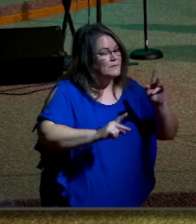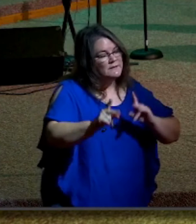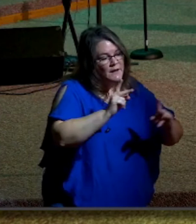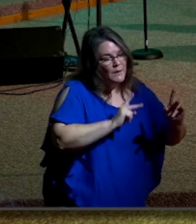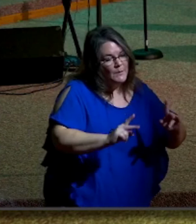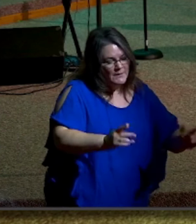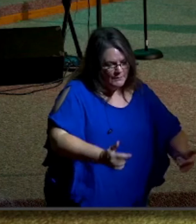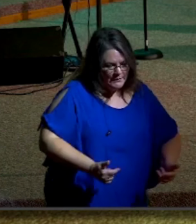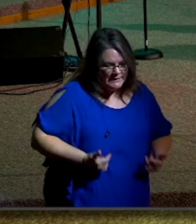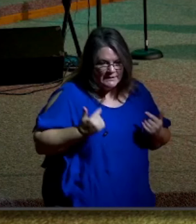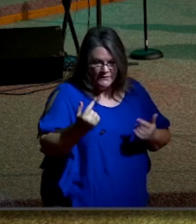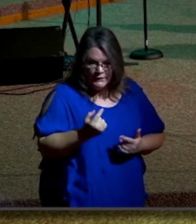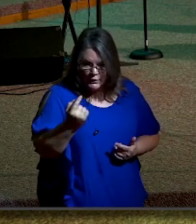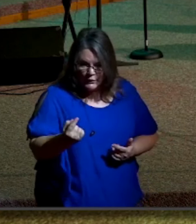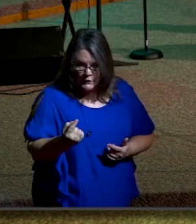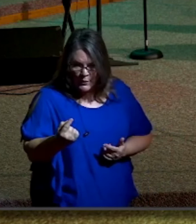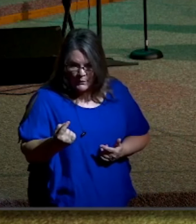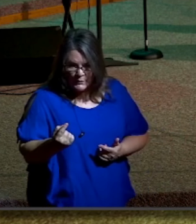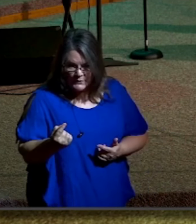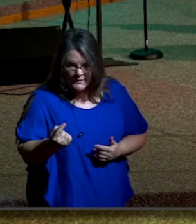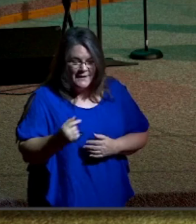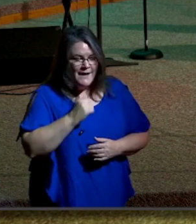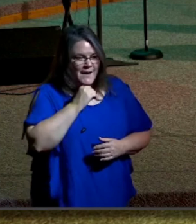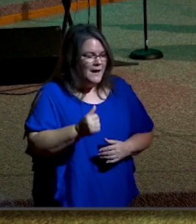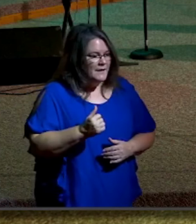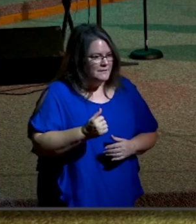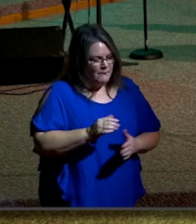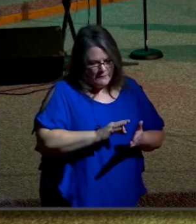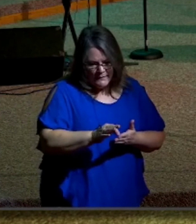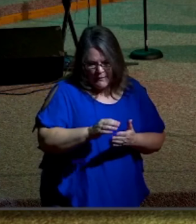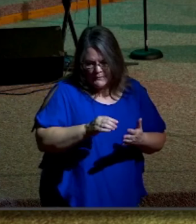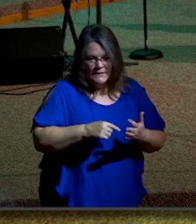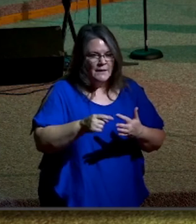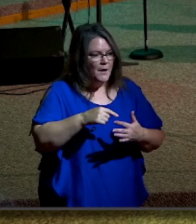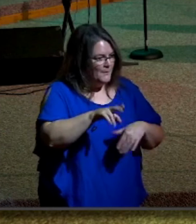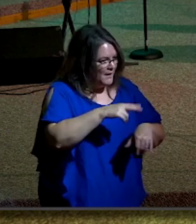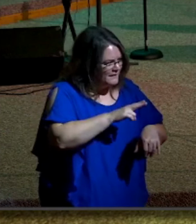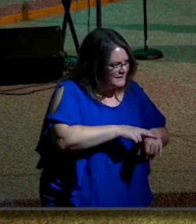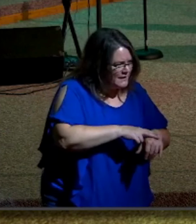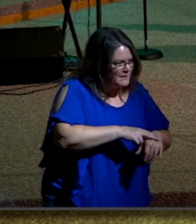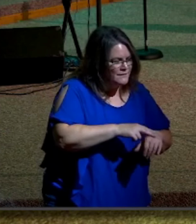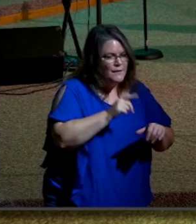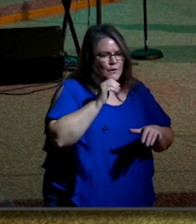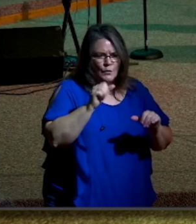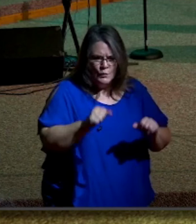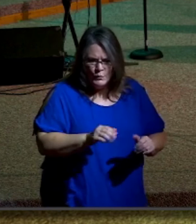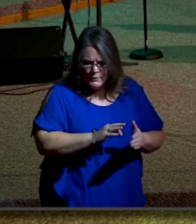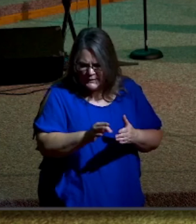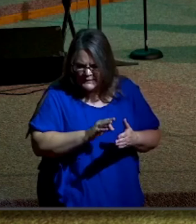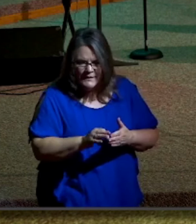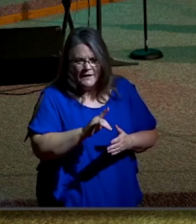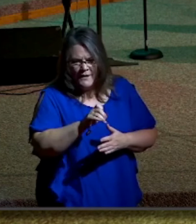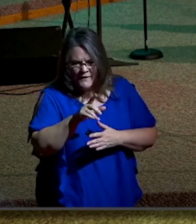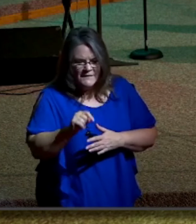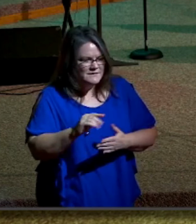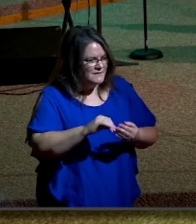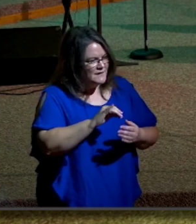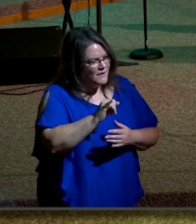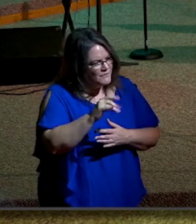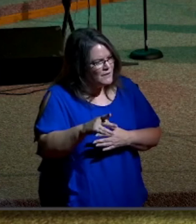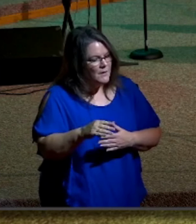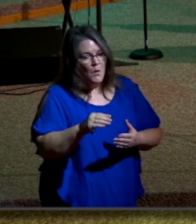alone and not counting itself among the nations. Who can count the dust of Jacob or number the fourth part of